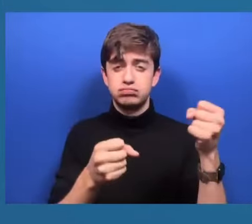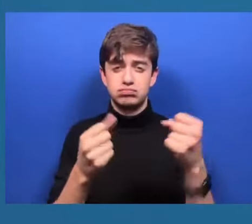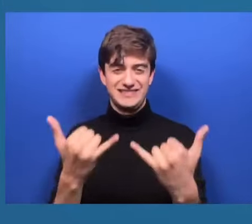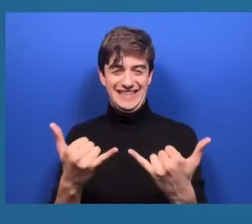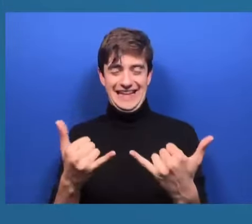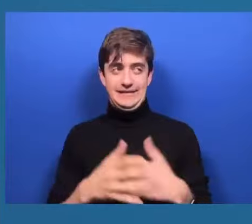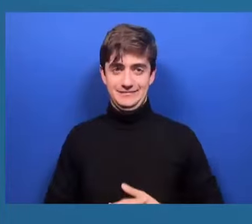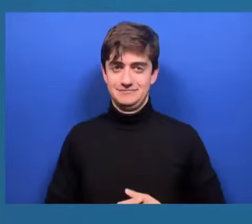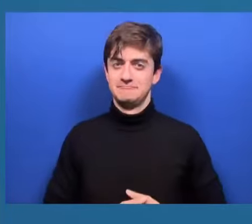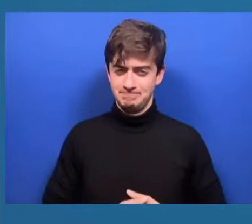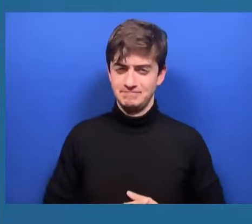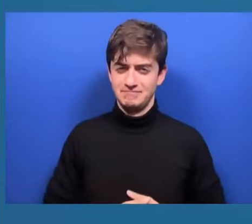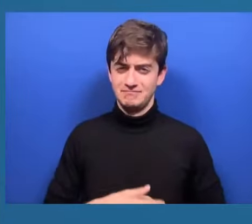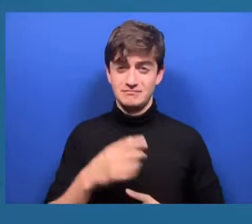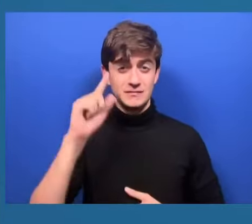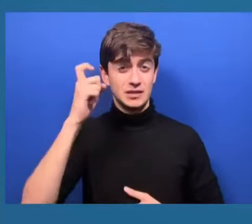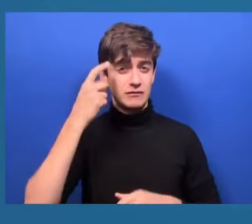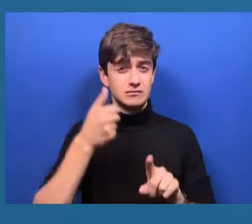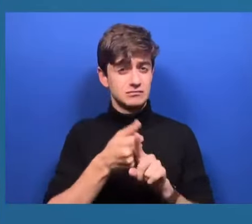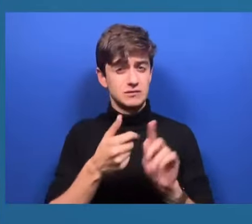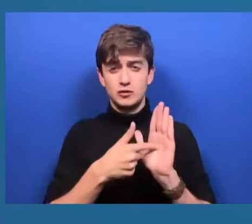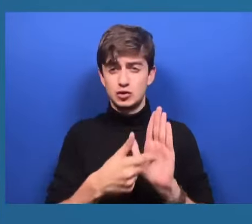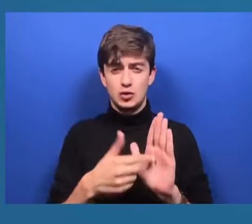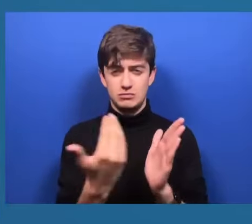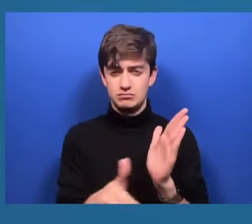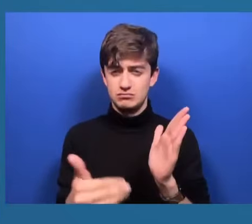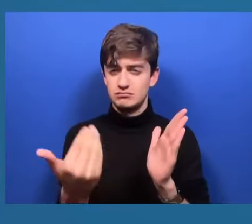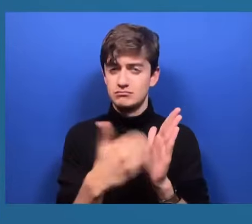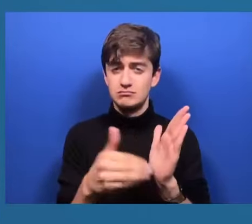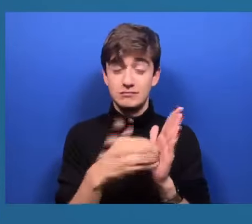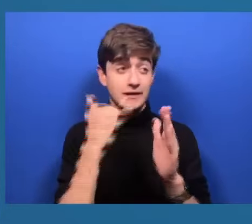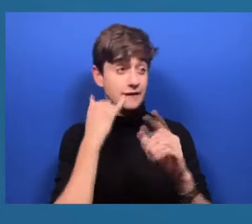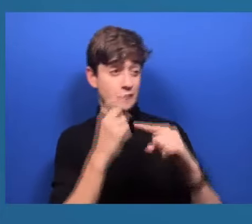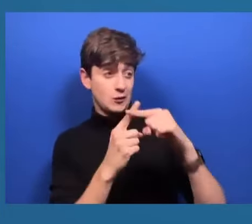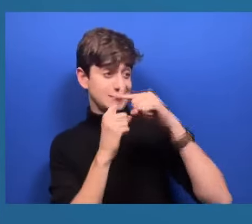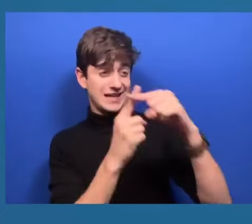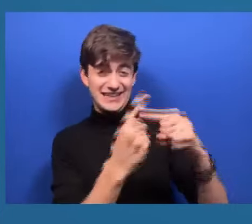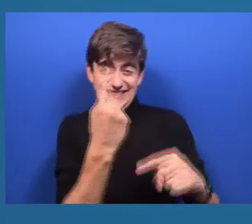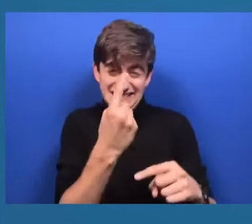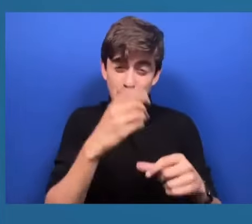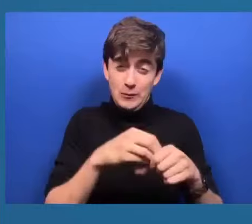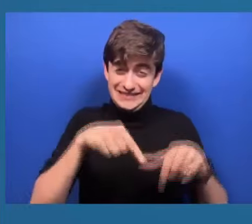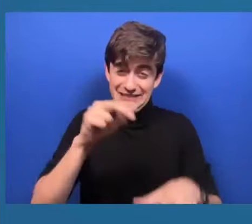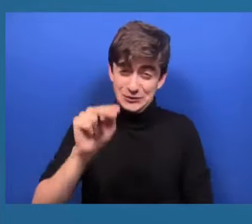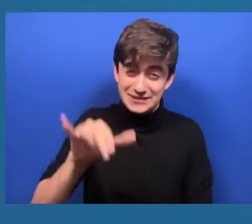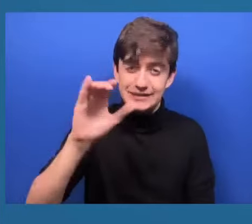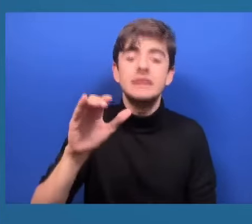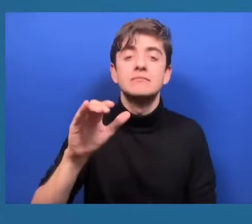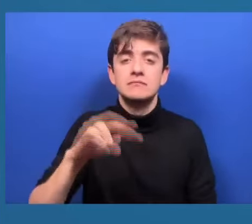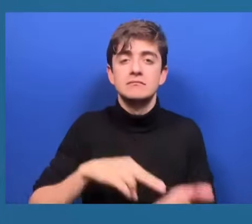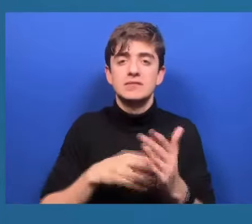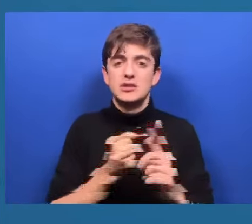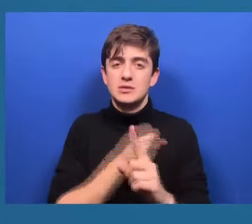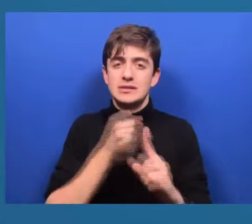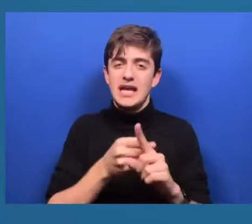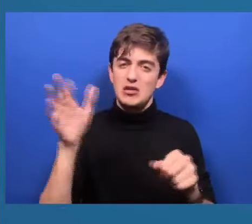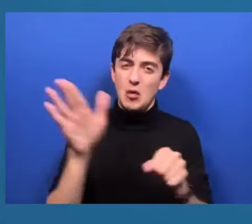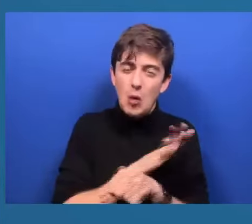what the governor has shown time and again is that an attack on anyone in this city is an attack on the entirety of this